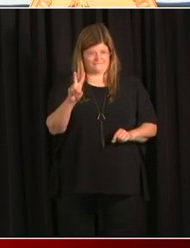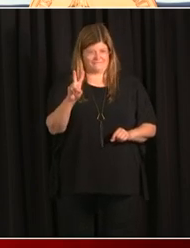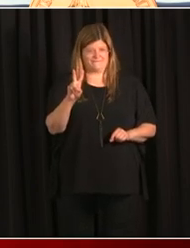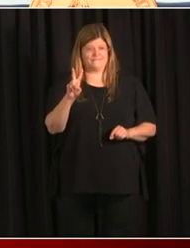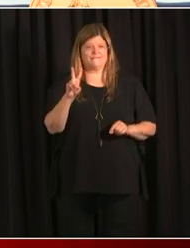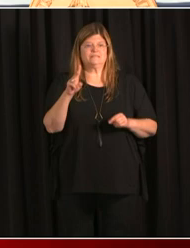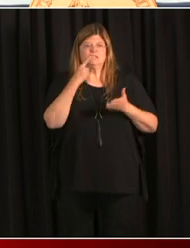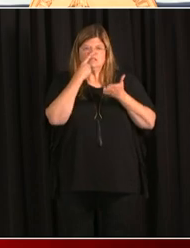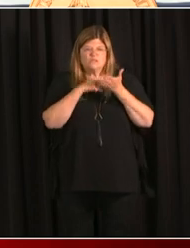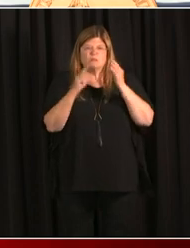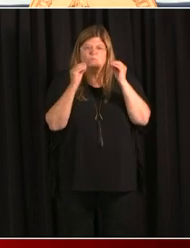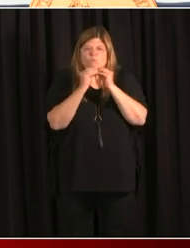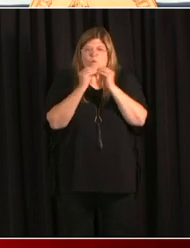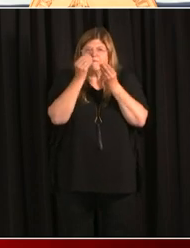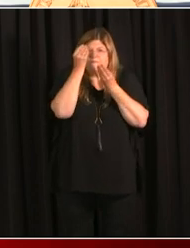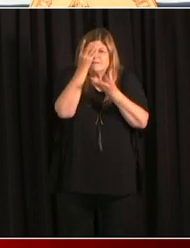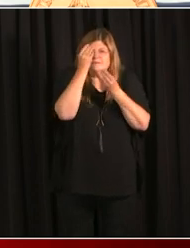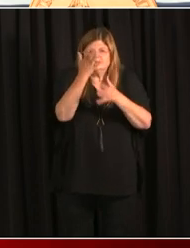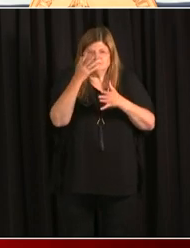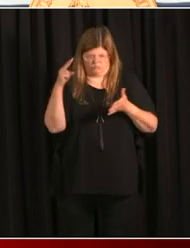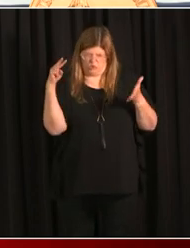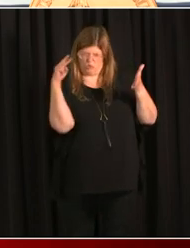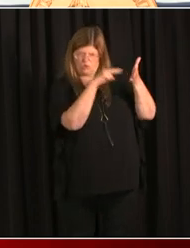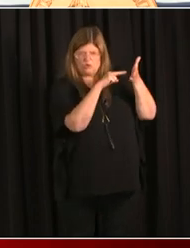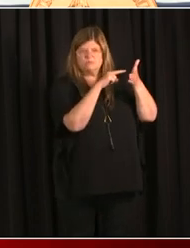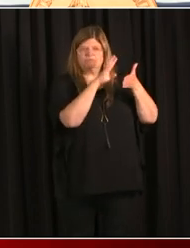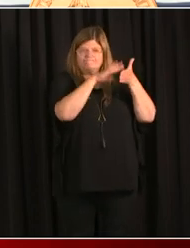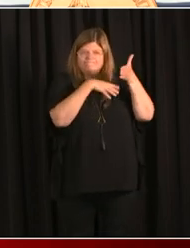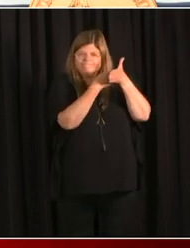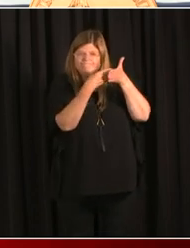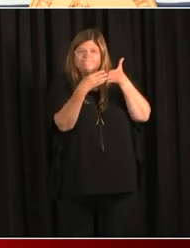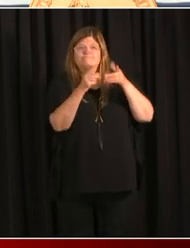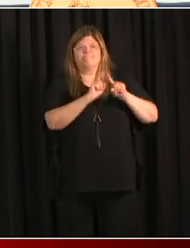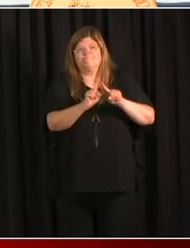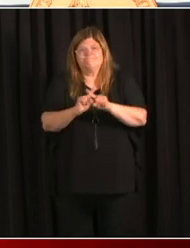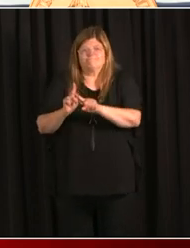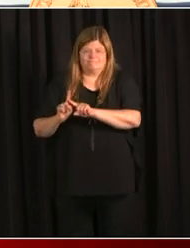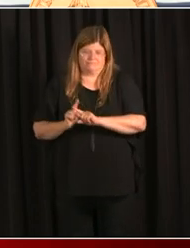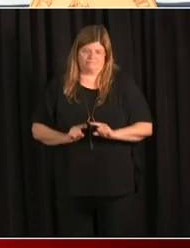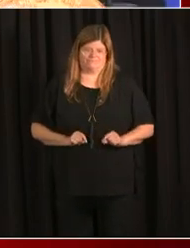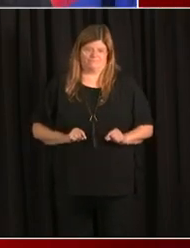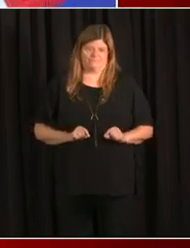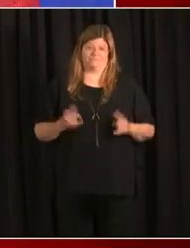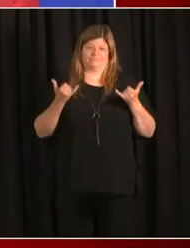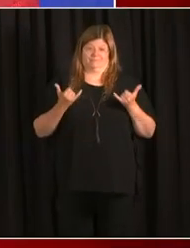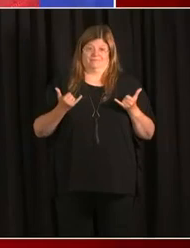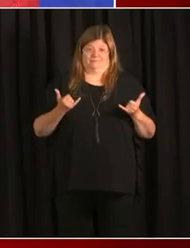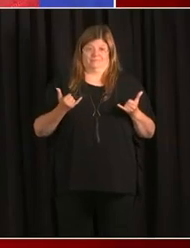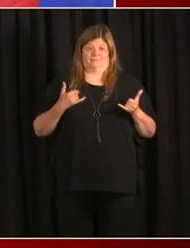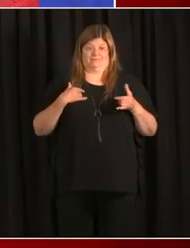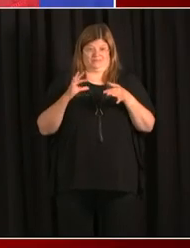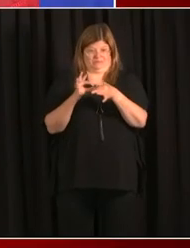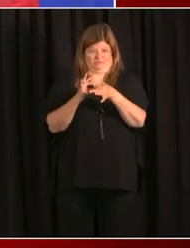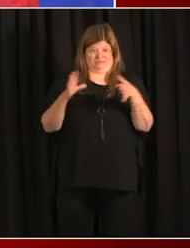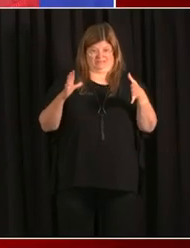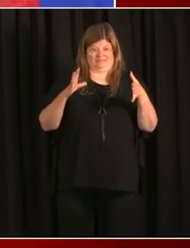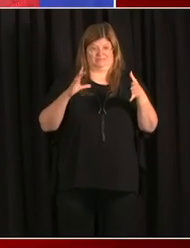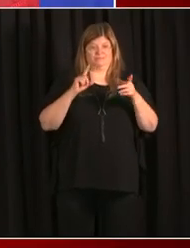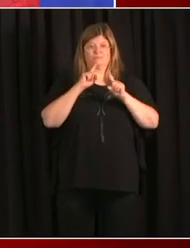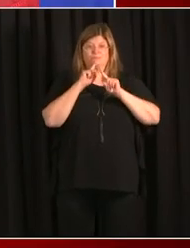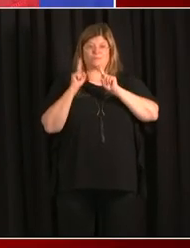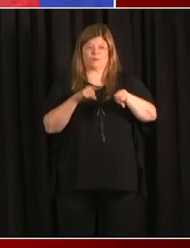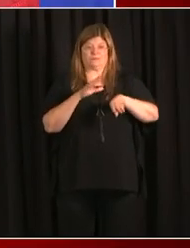annual HIV epidemiology and surveillance report, which DC Health released today. We've made